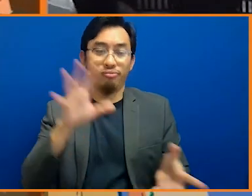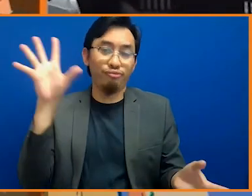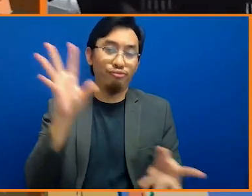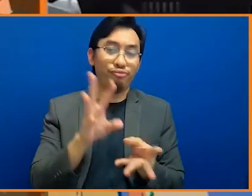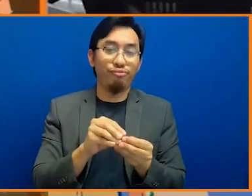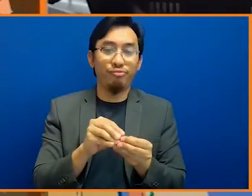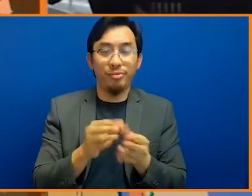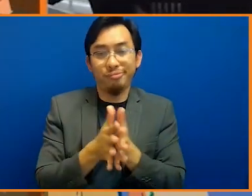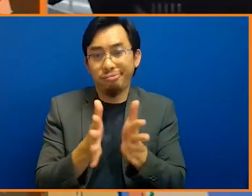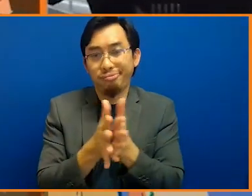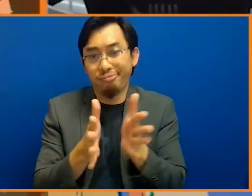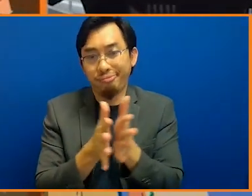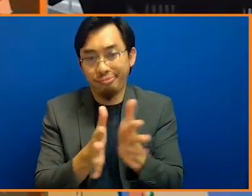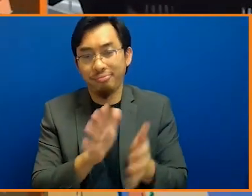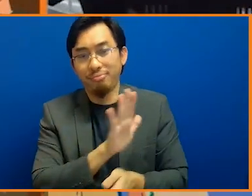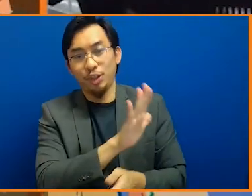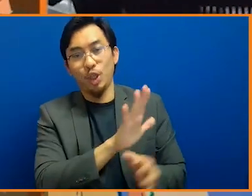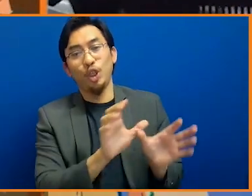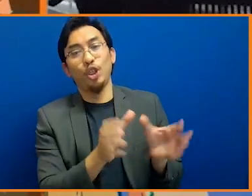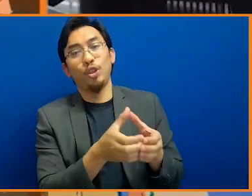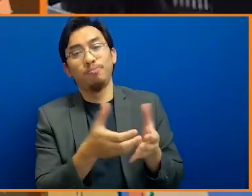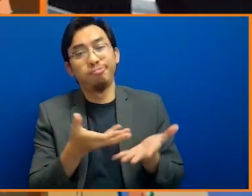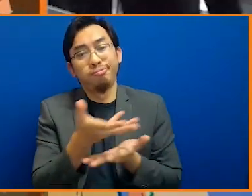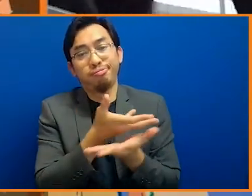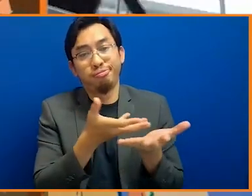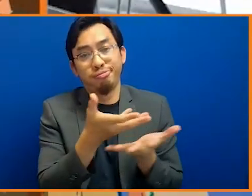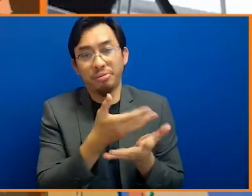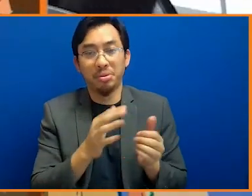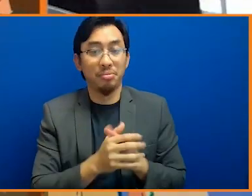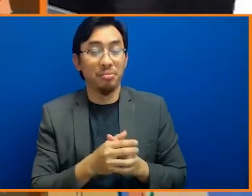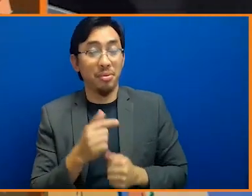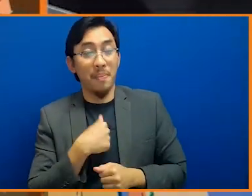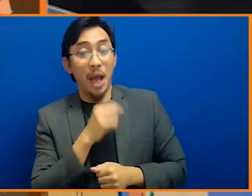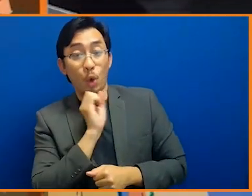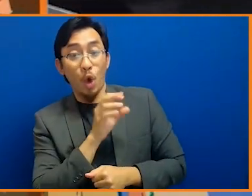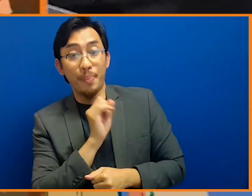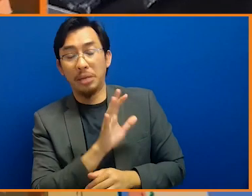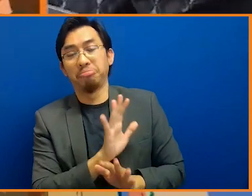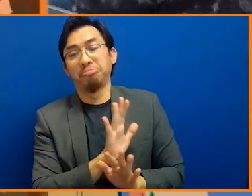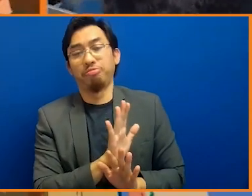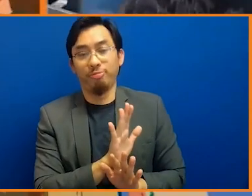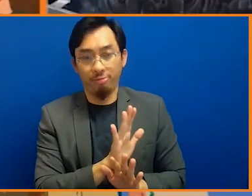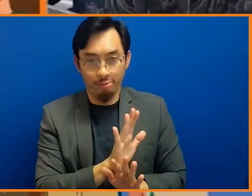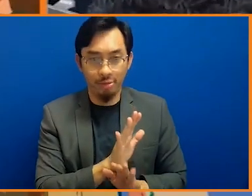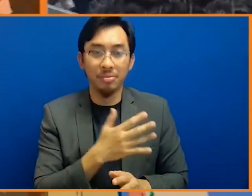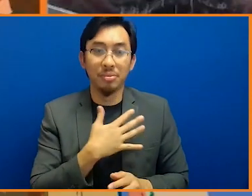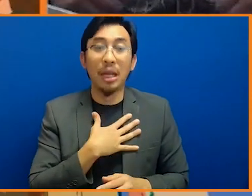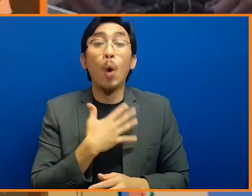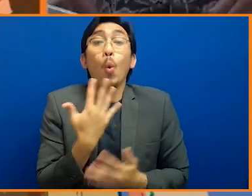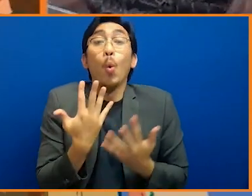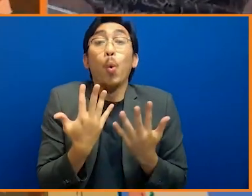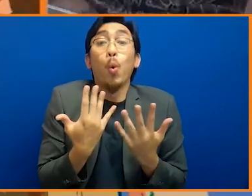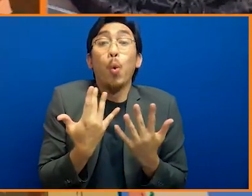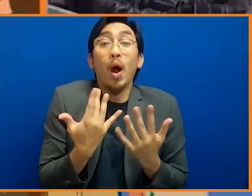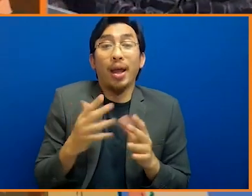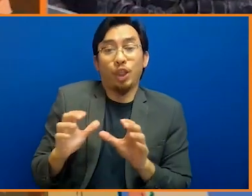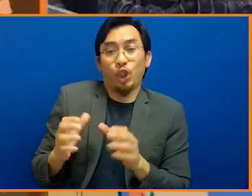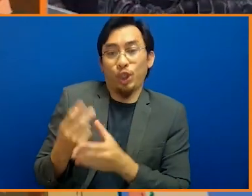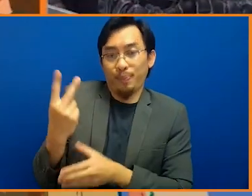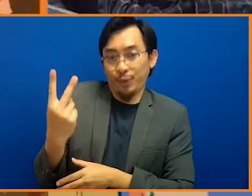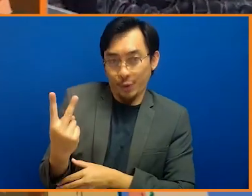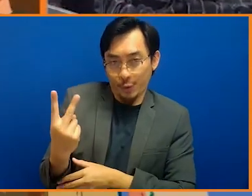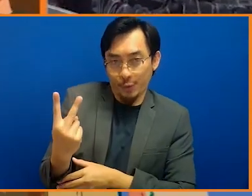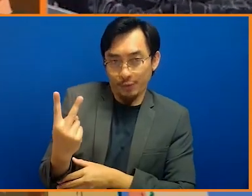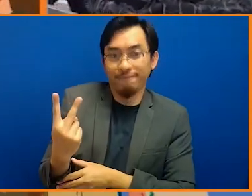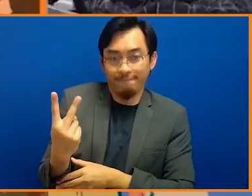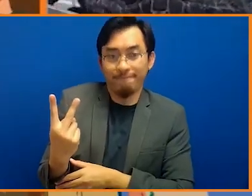for delivering the conclusion from your group. I will not comment, I guess, after I will wait for the